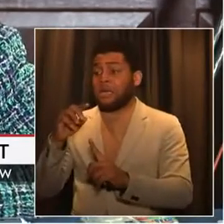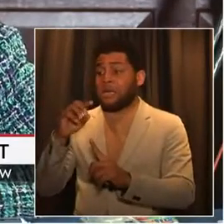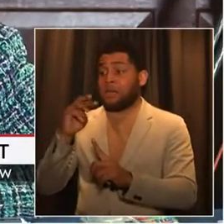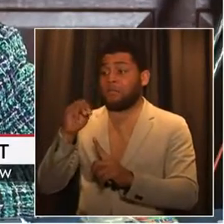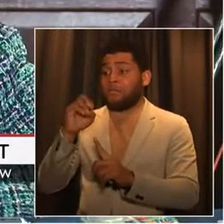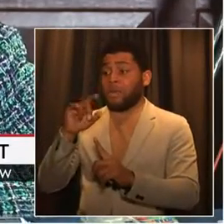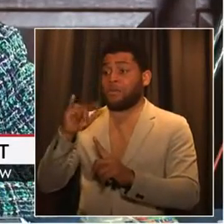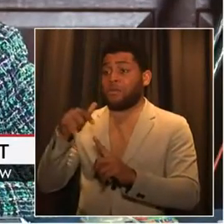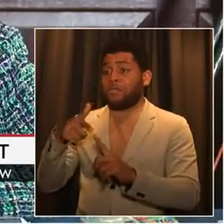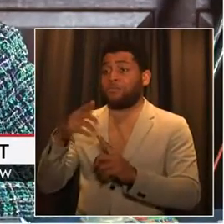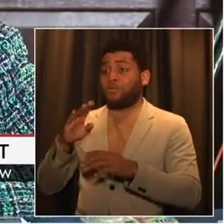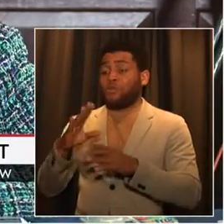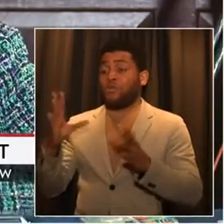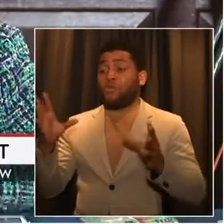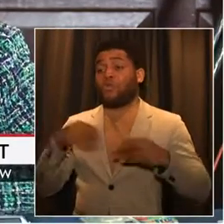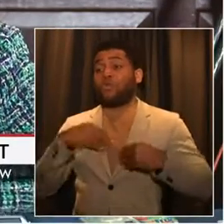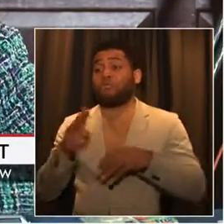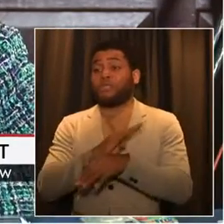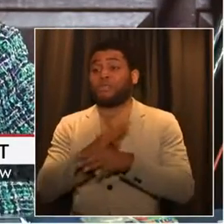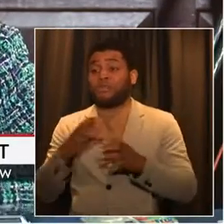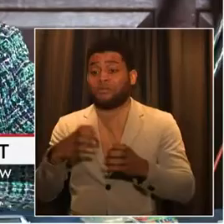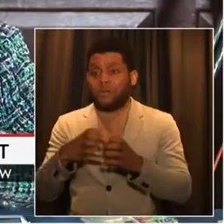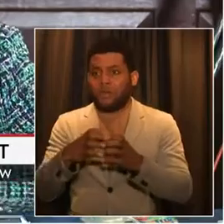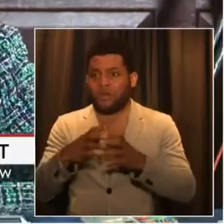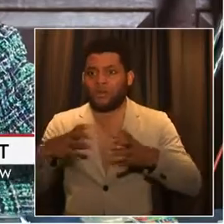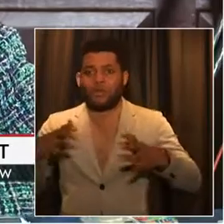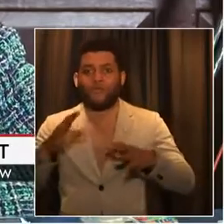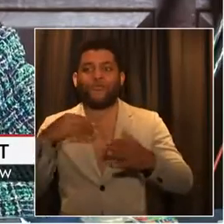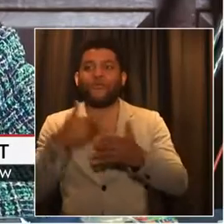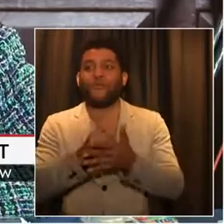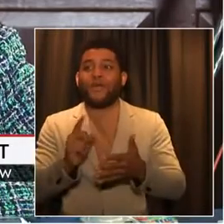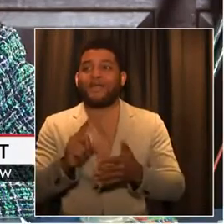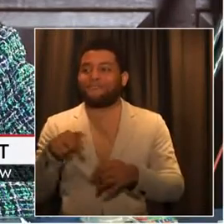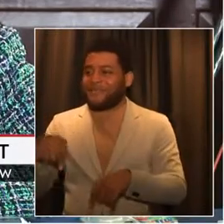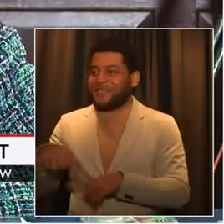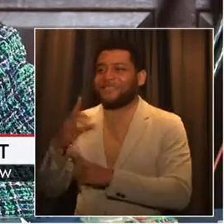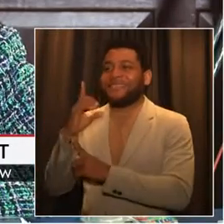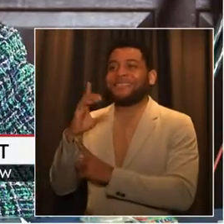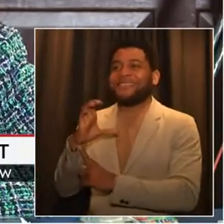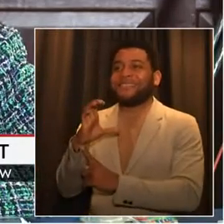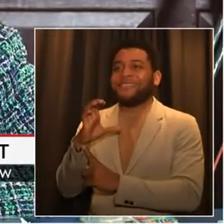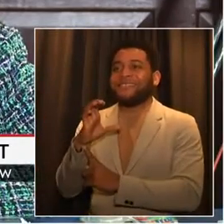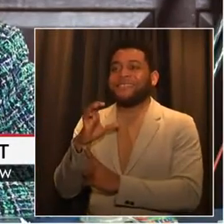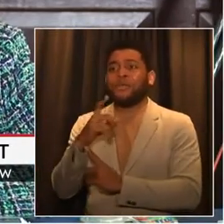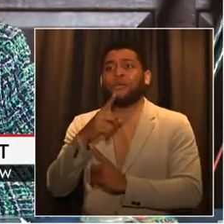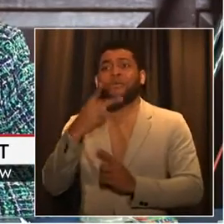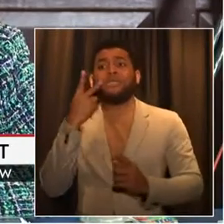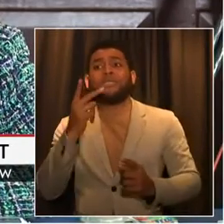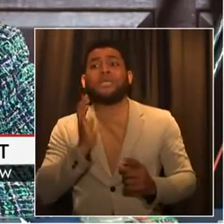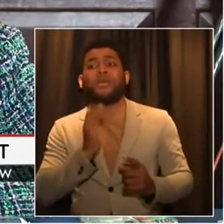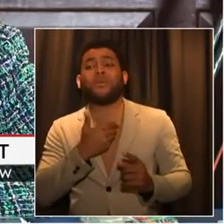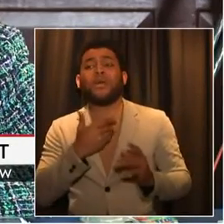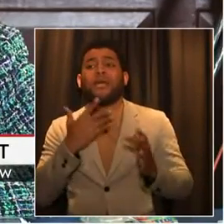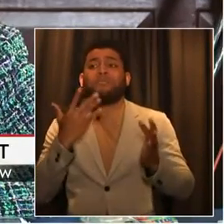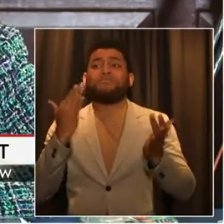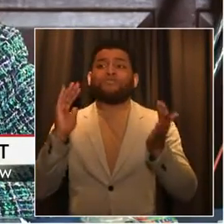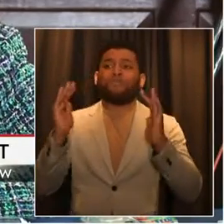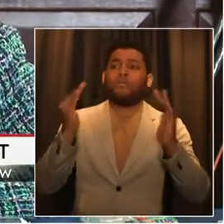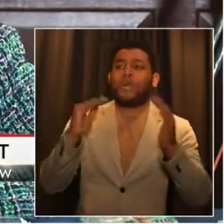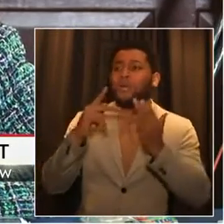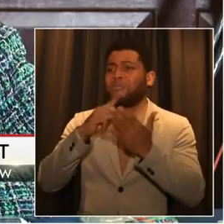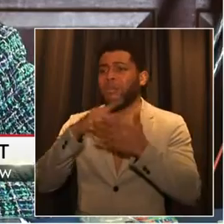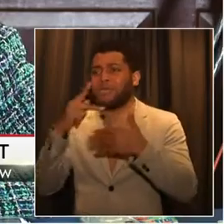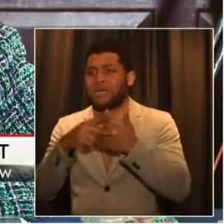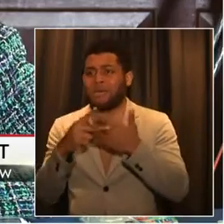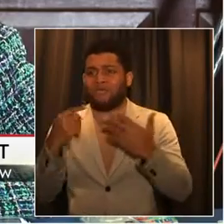Washington, D.C. So our programs, like if you compare them to other major jurisdictions, are really second to none